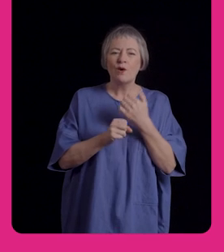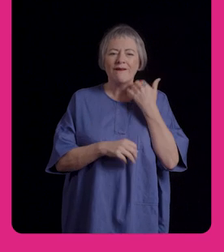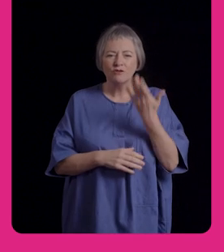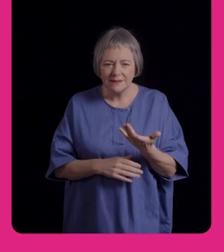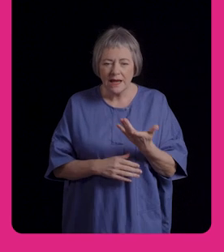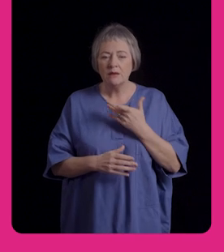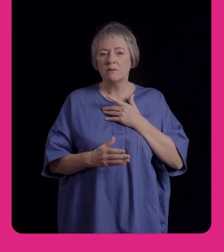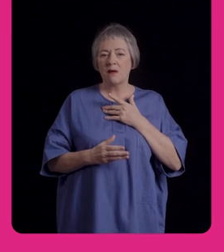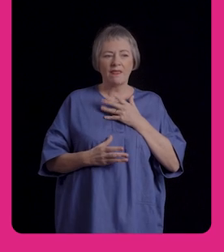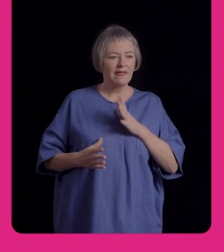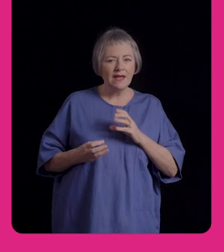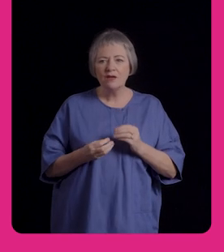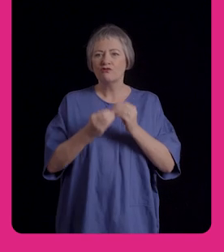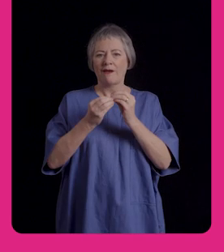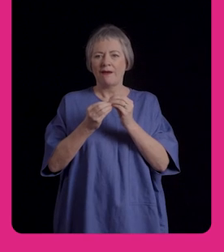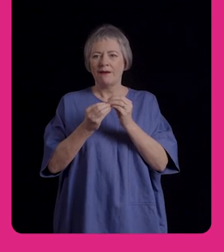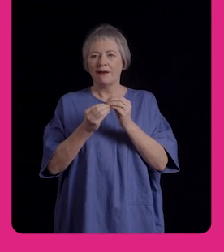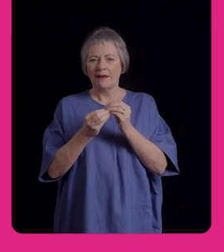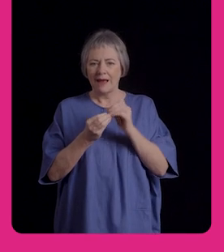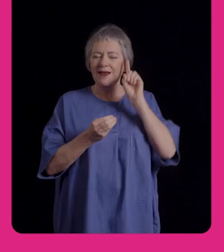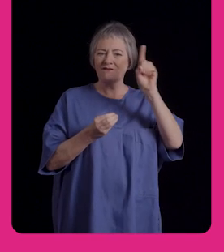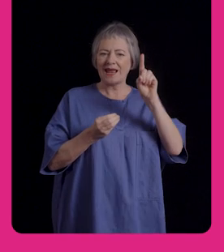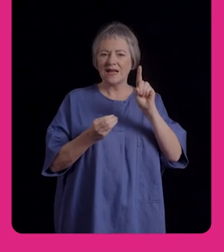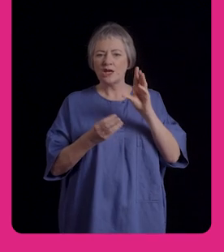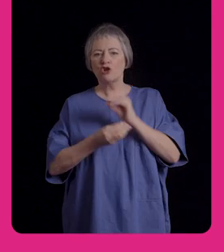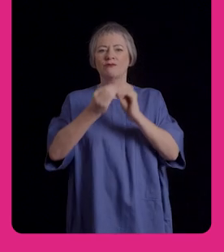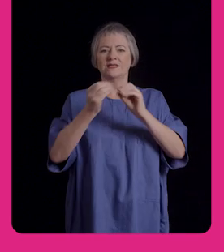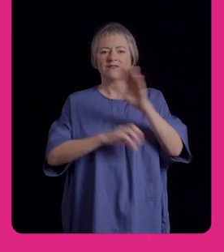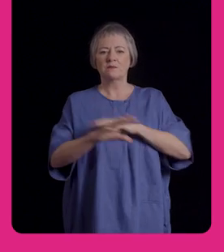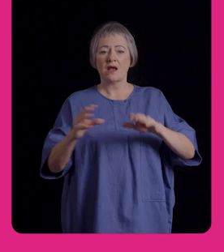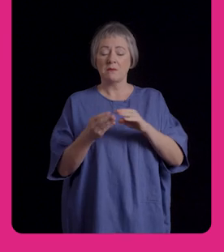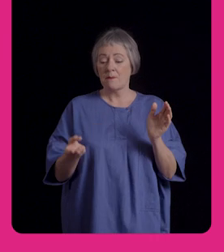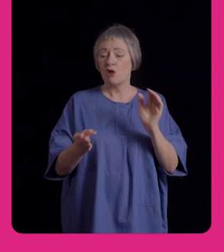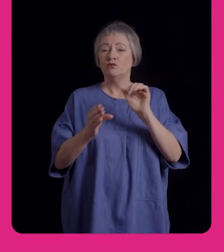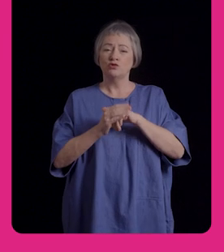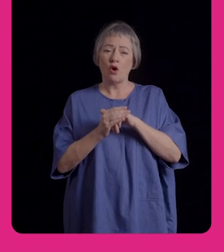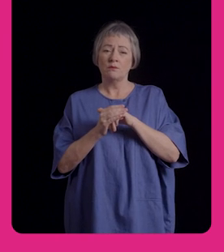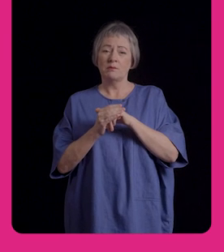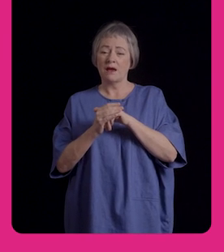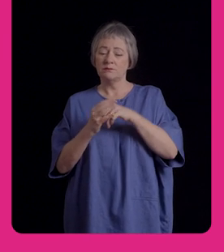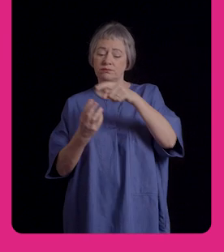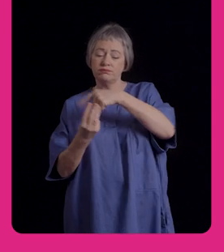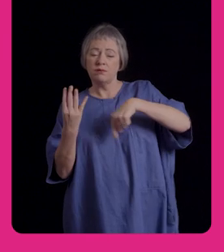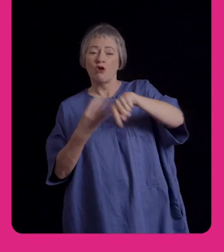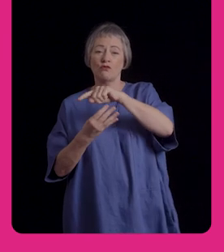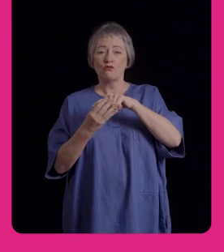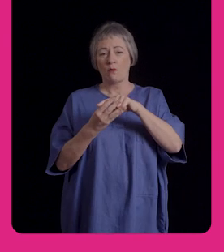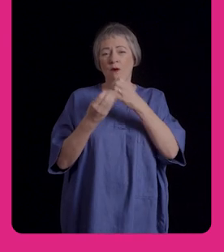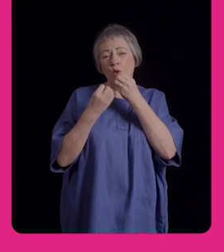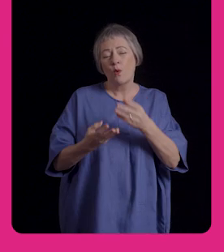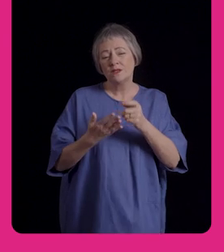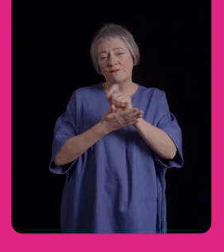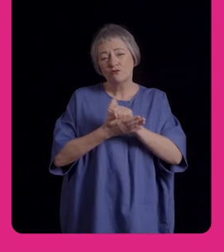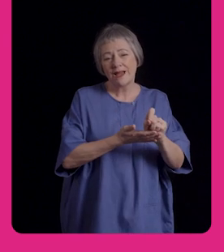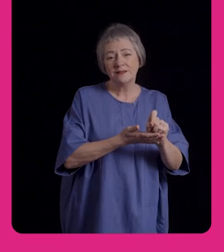and play in a creative space. So today I'm joined by a selection of wonderful authors and comic writers. And I thought